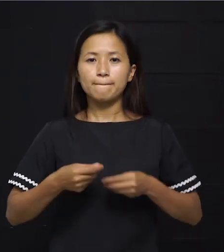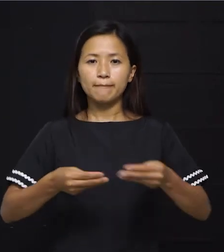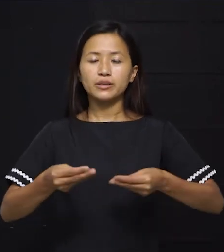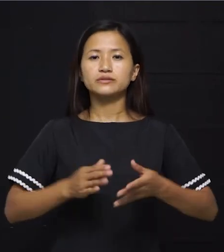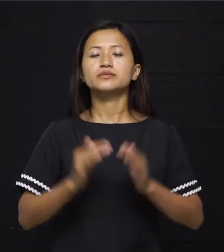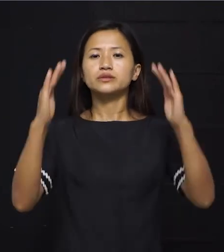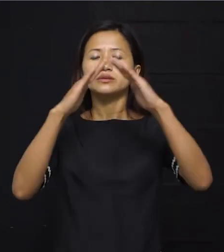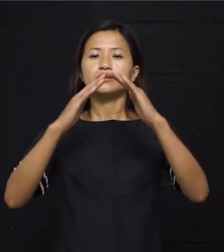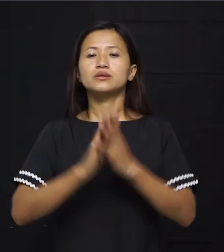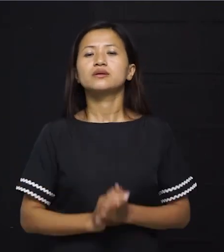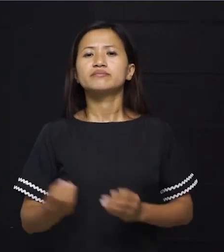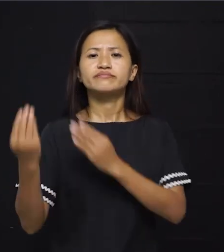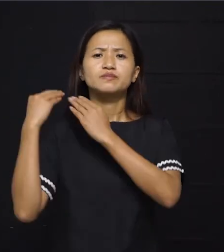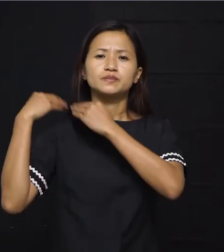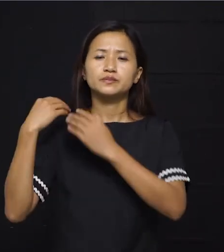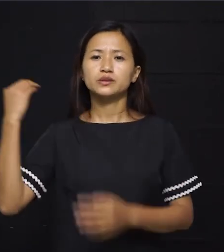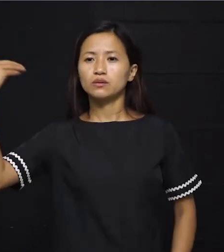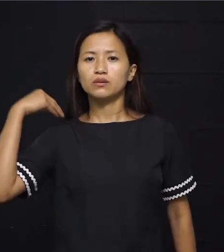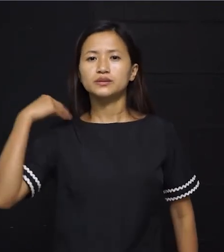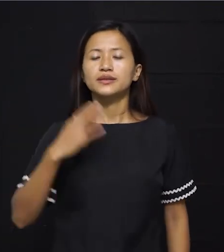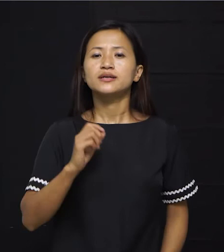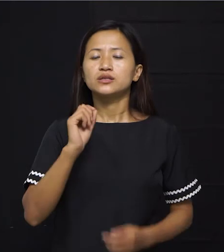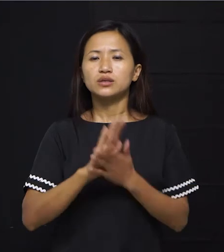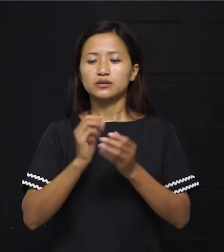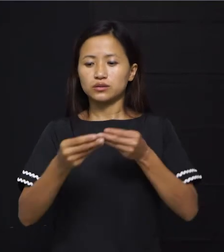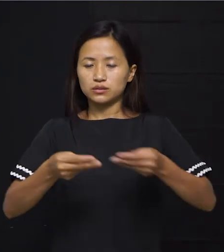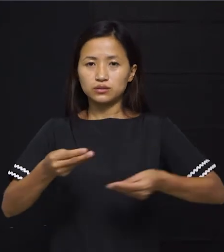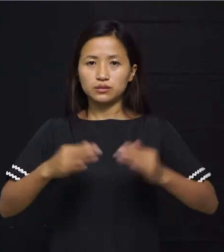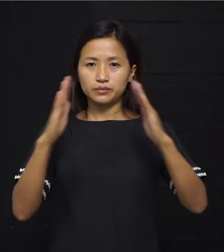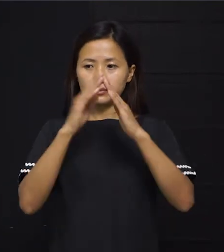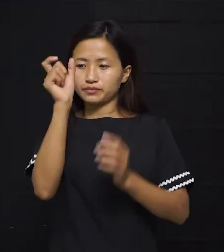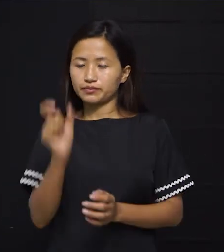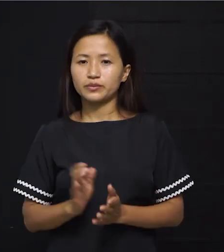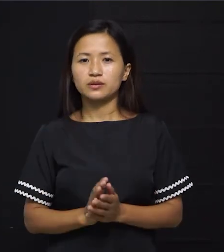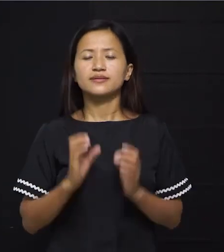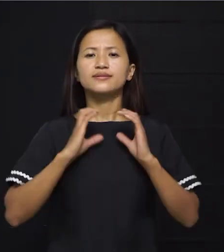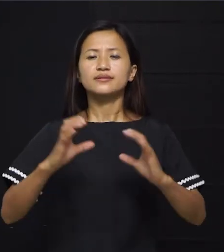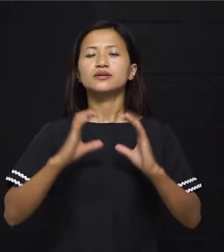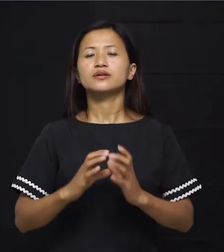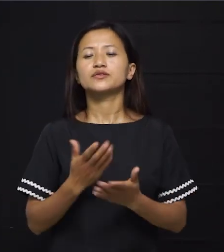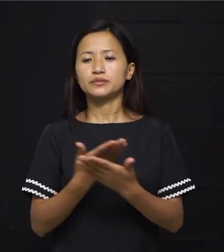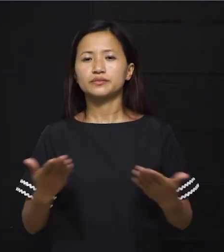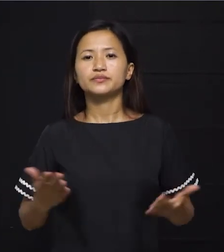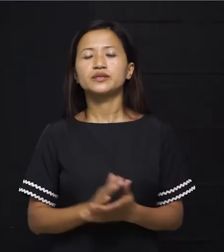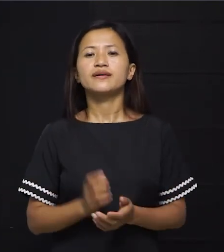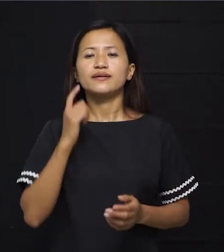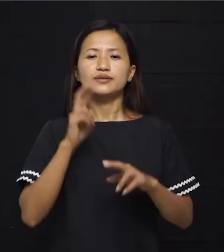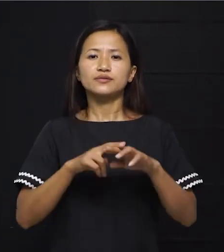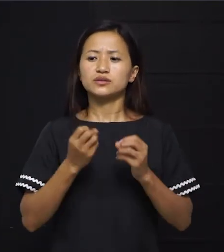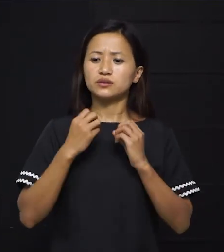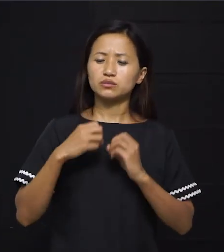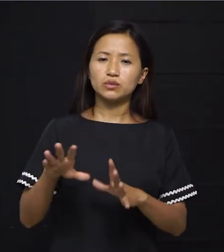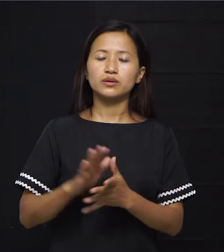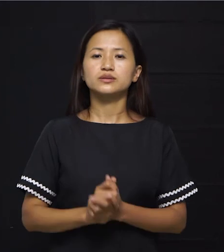the responsibility of the shopkeeper anymore. It is your duty to take care of the product. And even if it's spoiled, you can think of